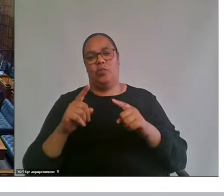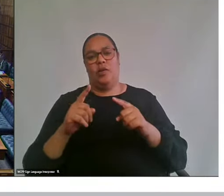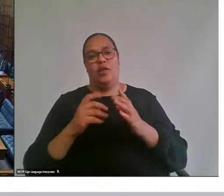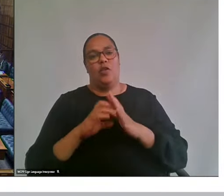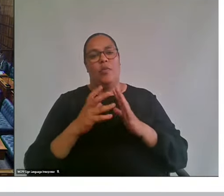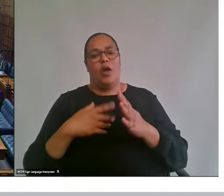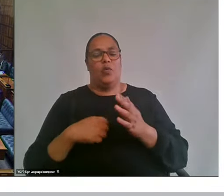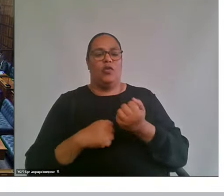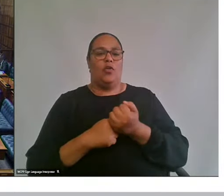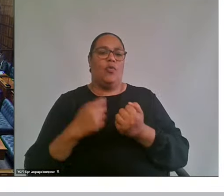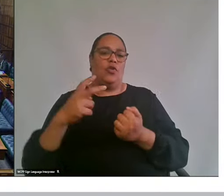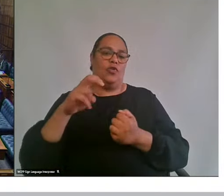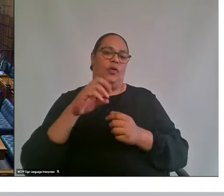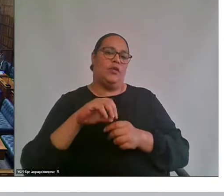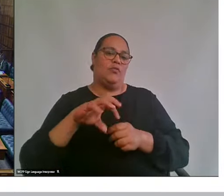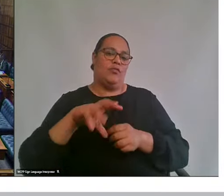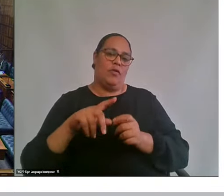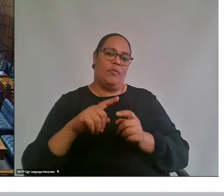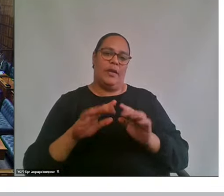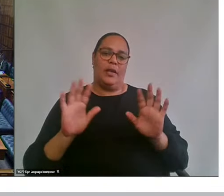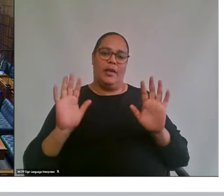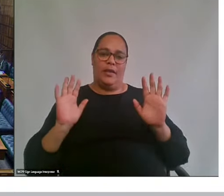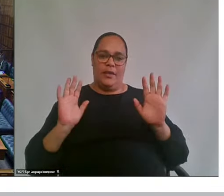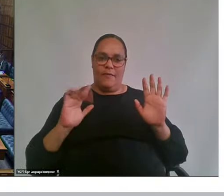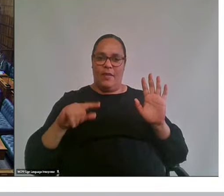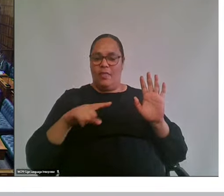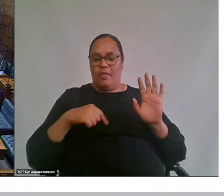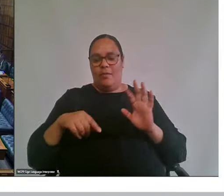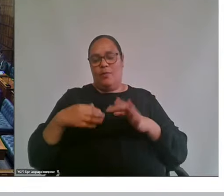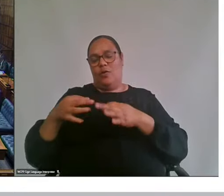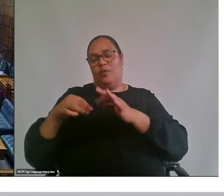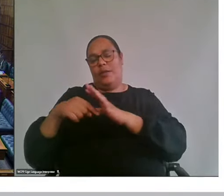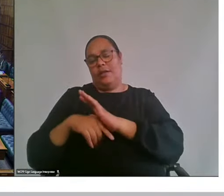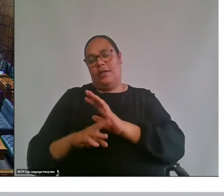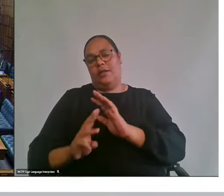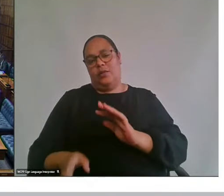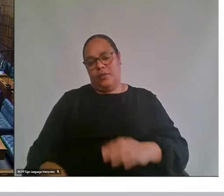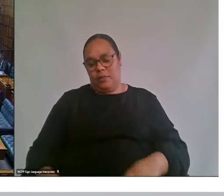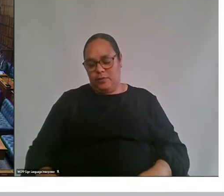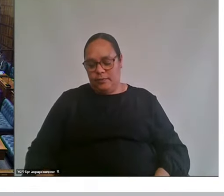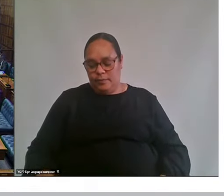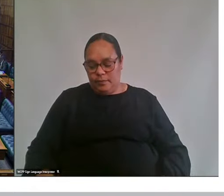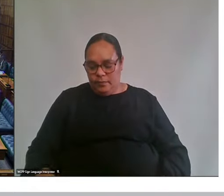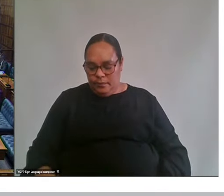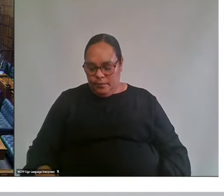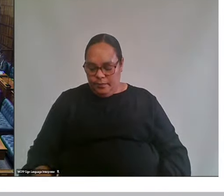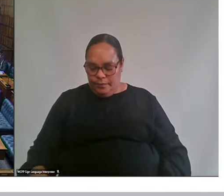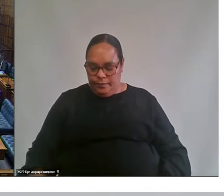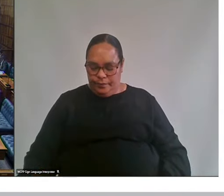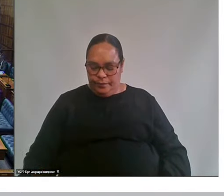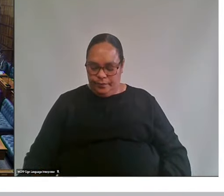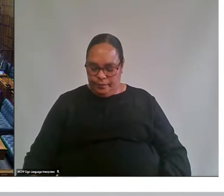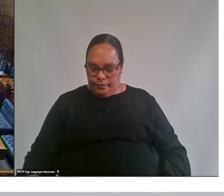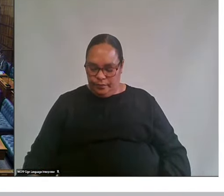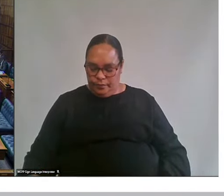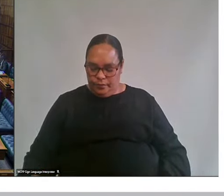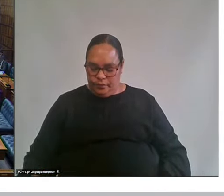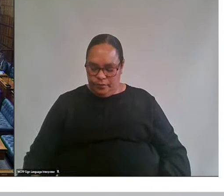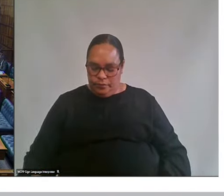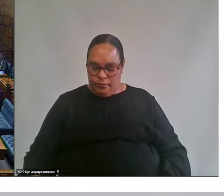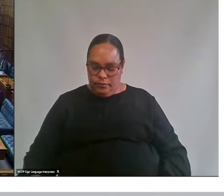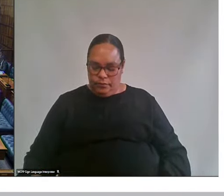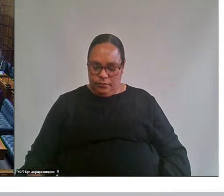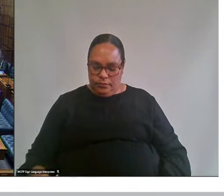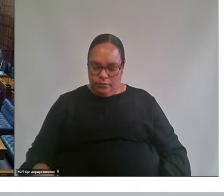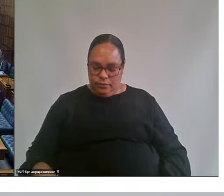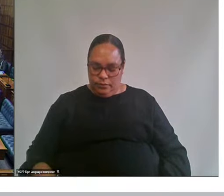support tourism across the province but I'll leave it to the entity uh to get into the detail thanks um thank you very much CH thank